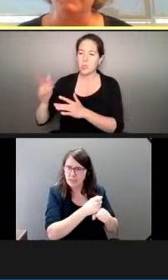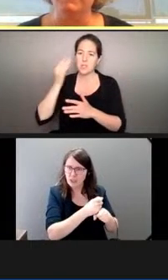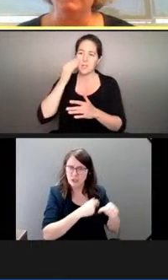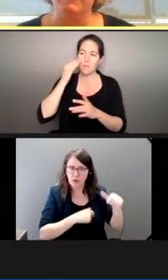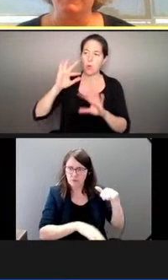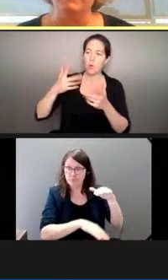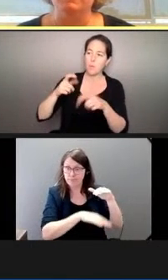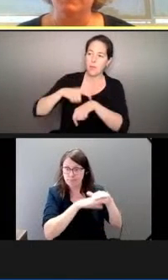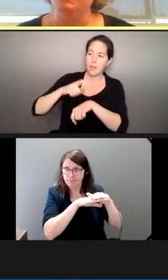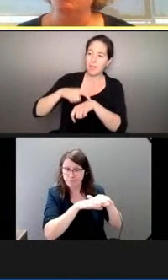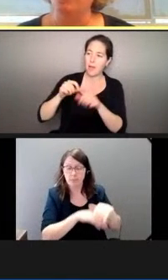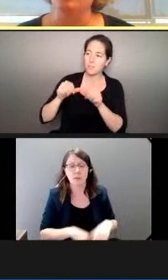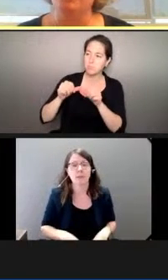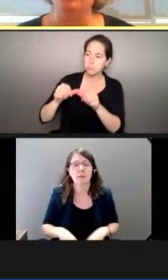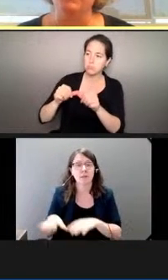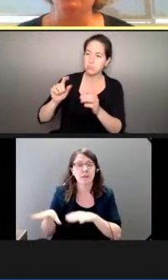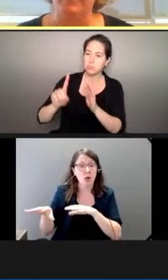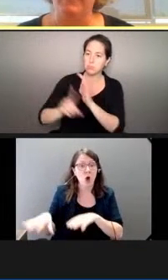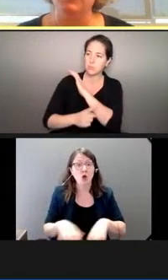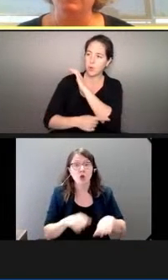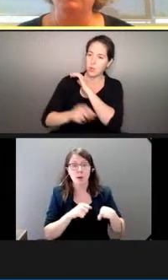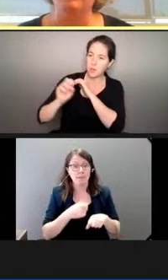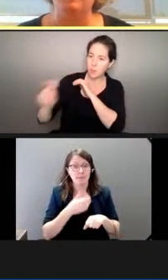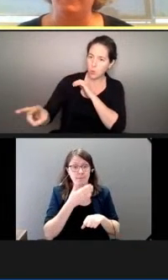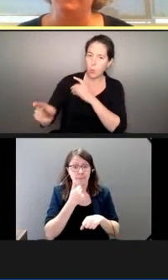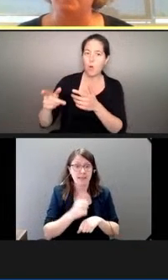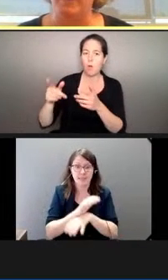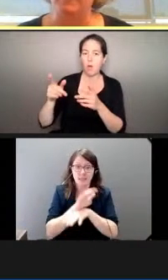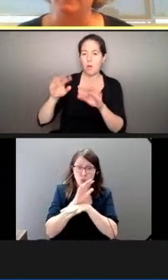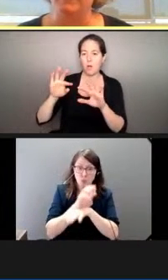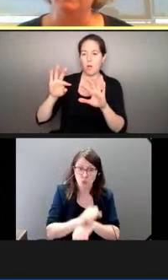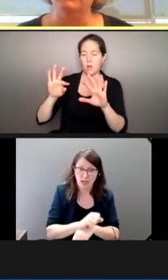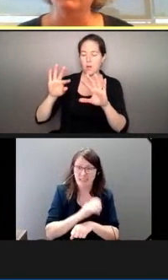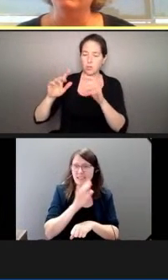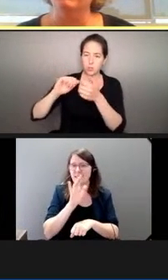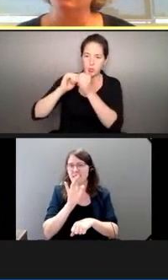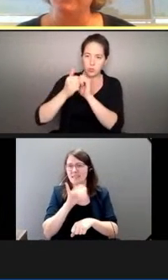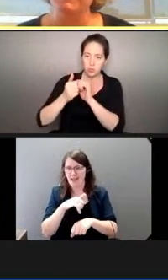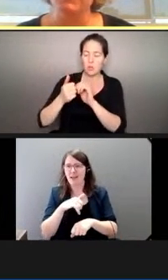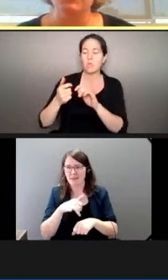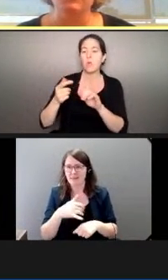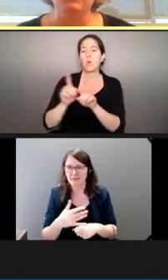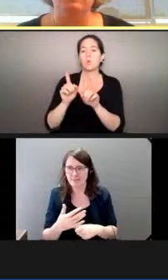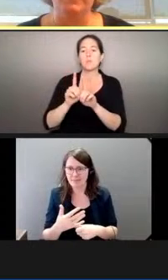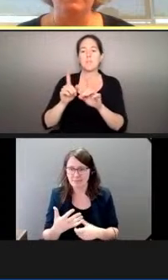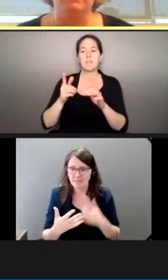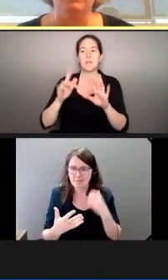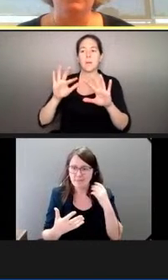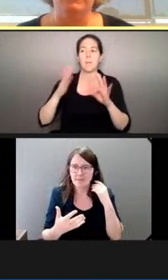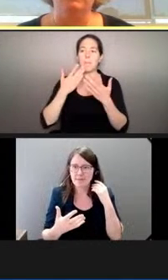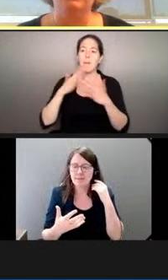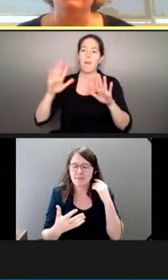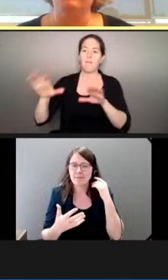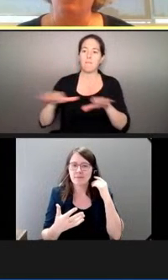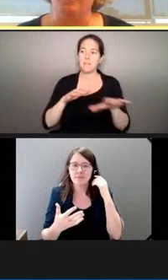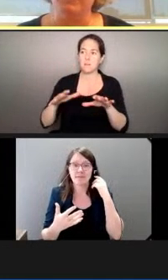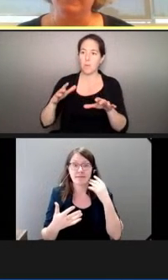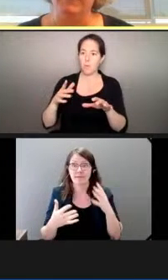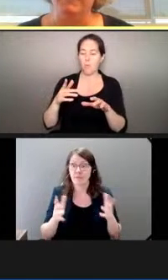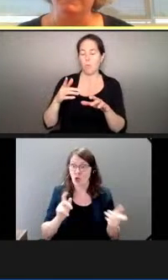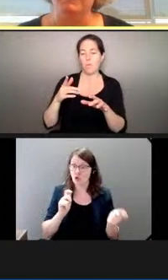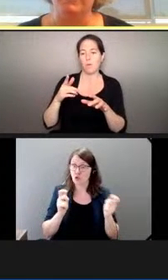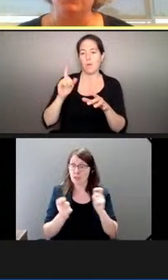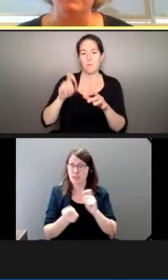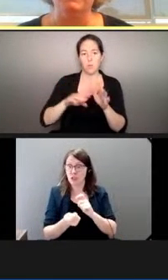purposes that estimates a more appropriate range of remaining capacity. The transition to a methodology that includes